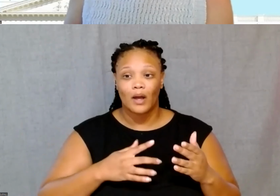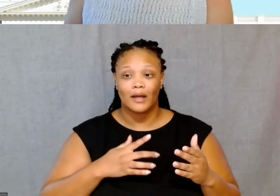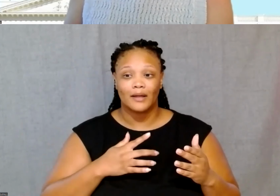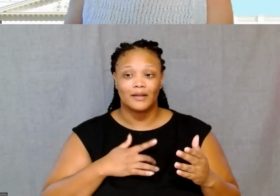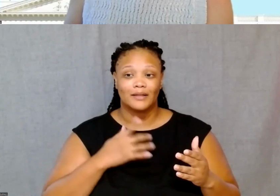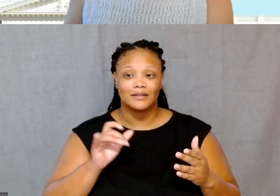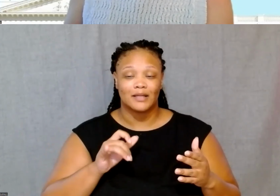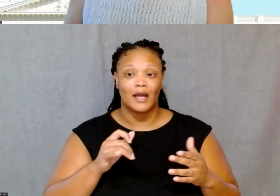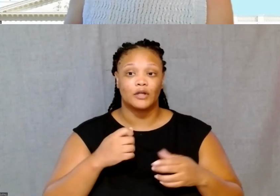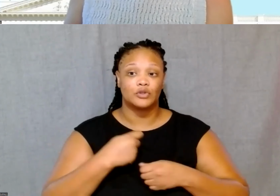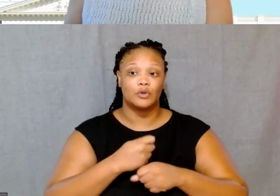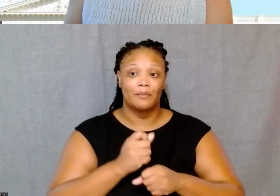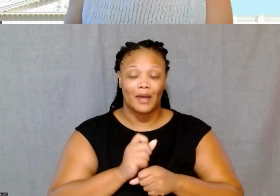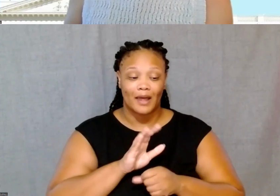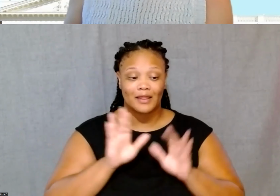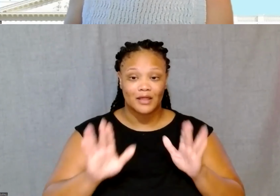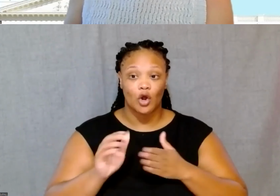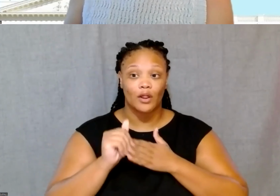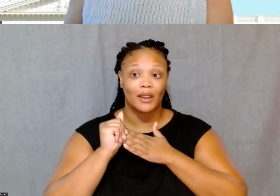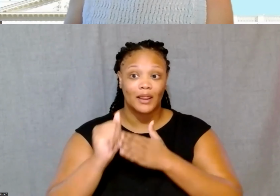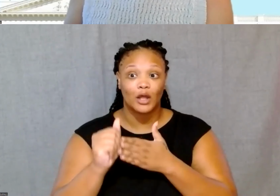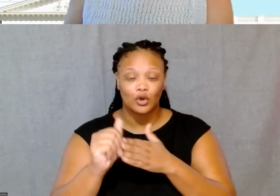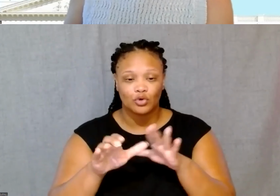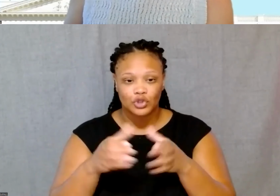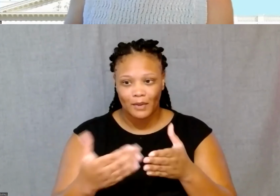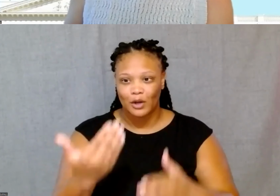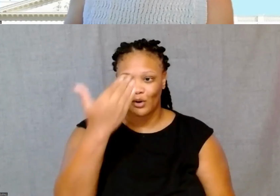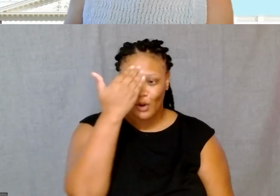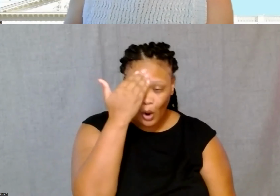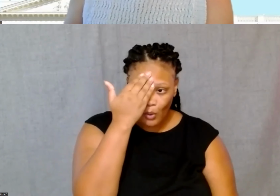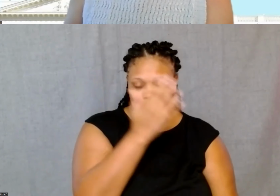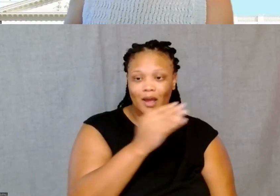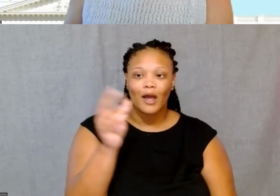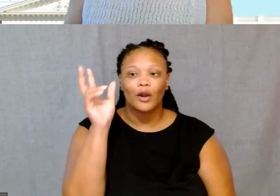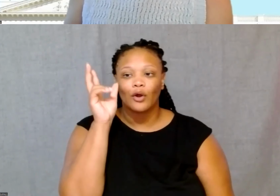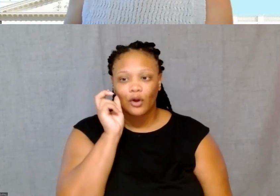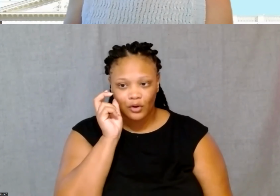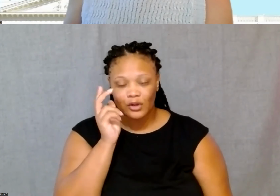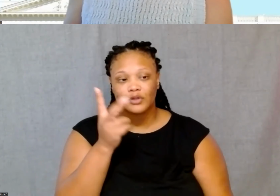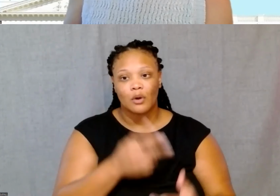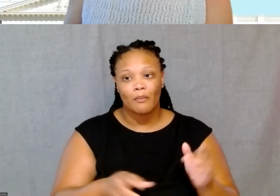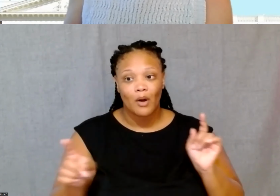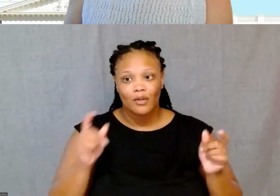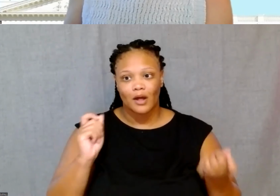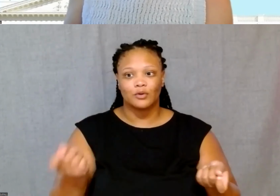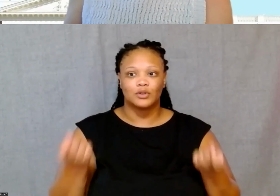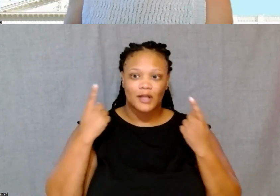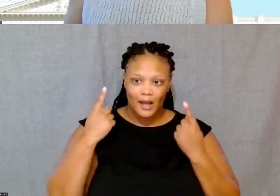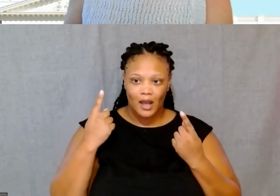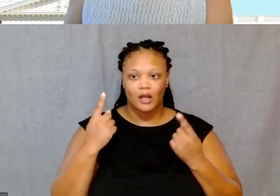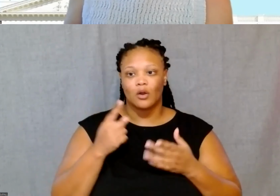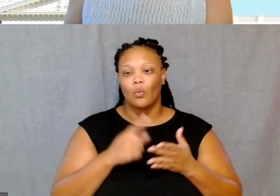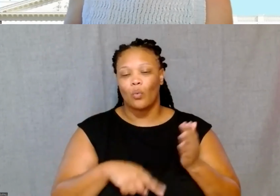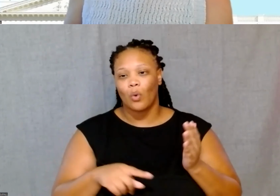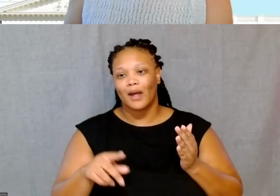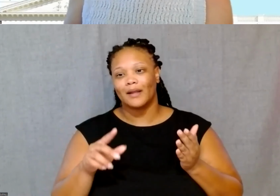their leadership known and heard, right? Both populations understand, and of course the intersected populations understand what it's